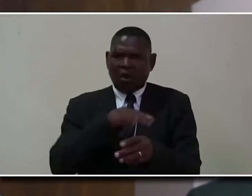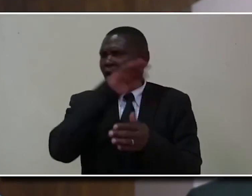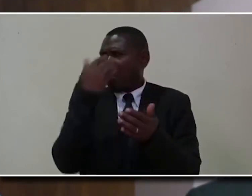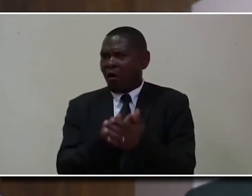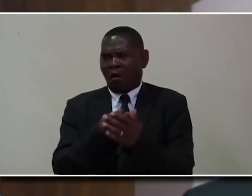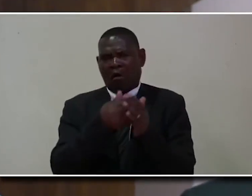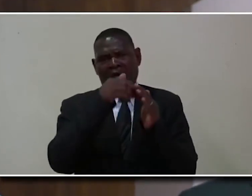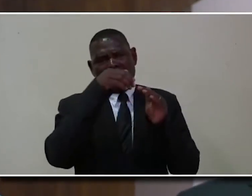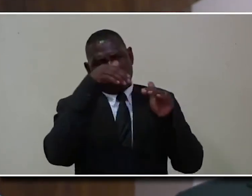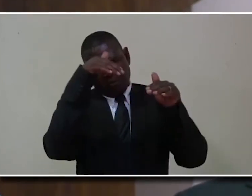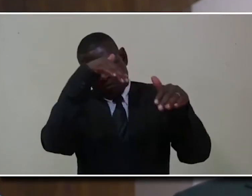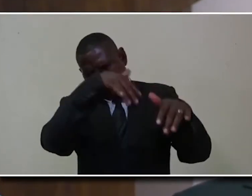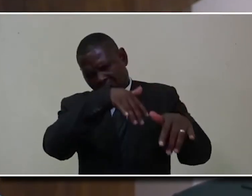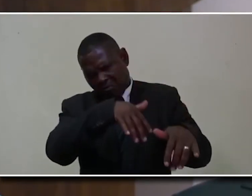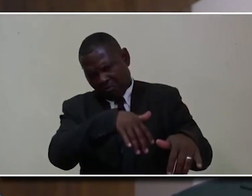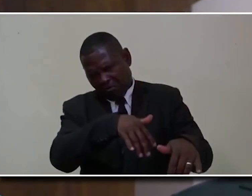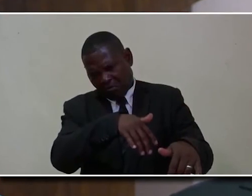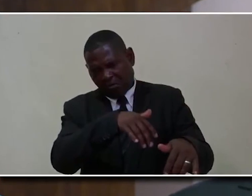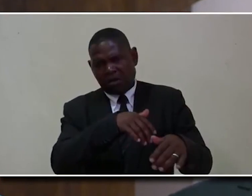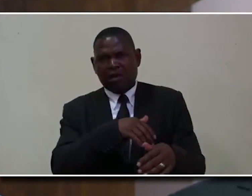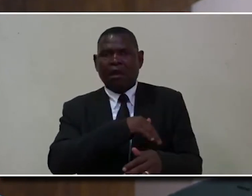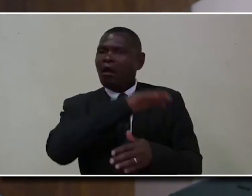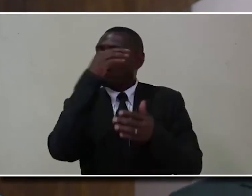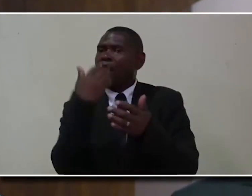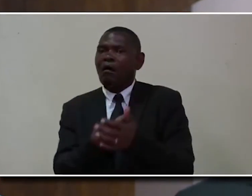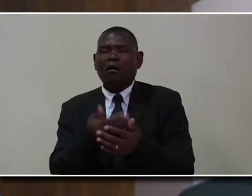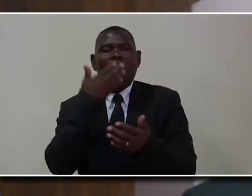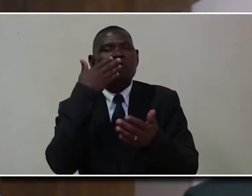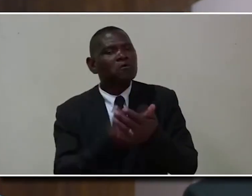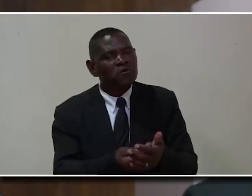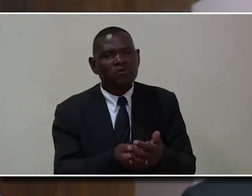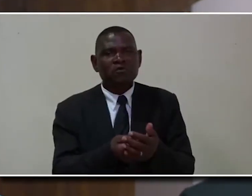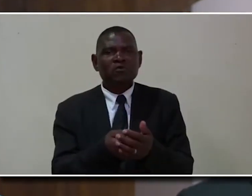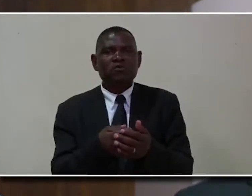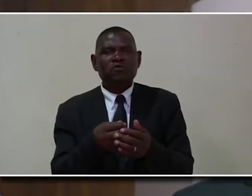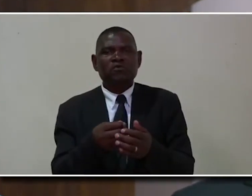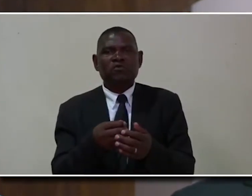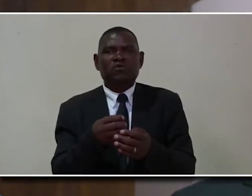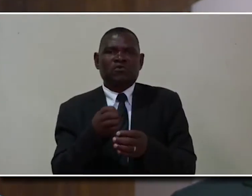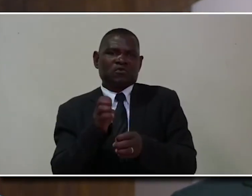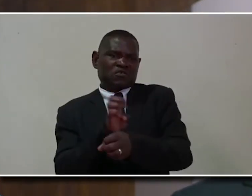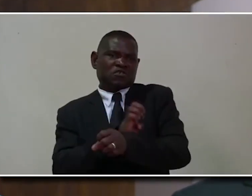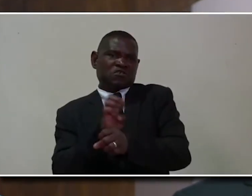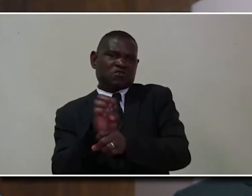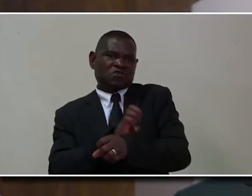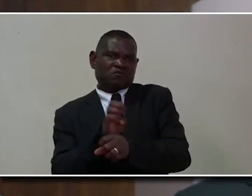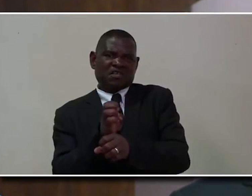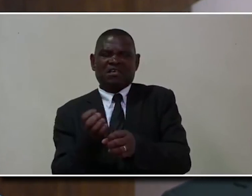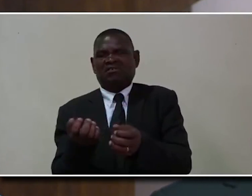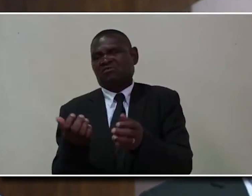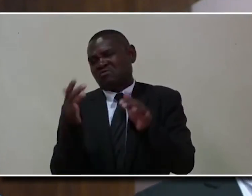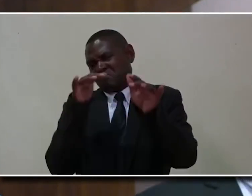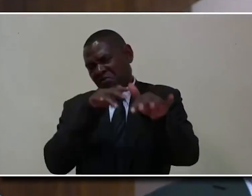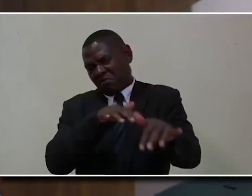which was brought by good business and good economy is no longer there. Chikondwele rochi, jachina bwere sedwa, tsono ndi malonda